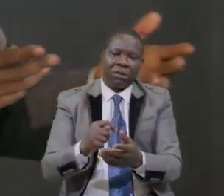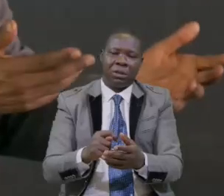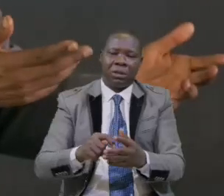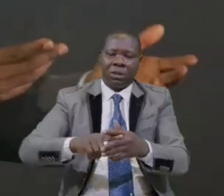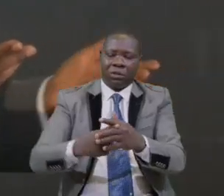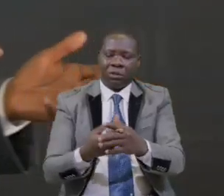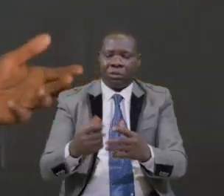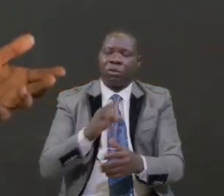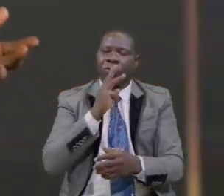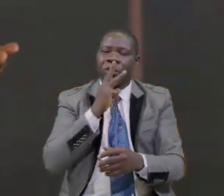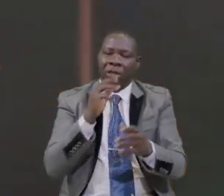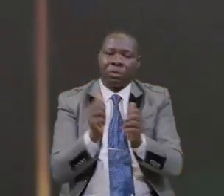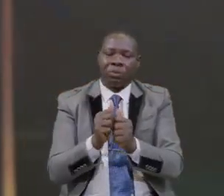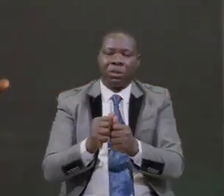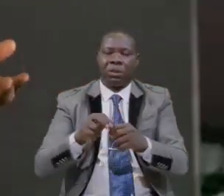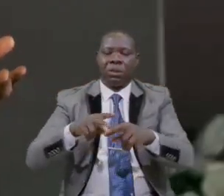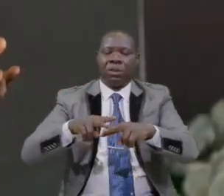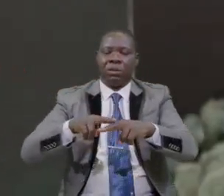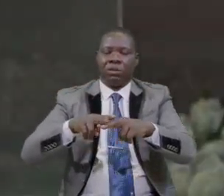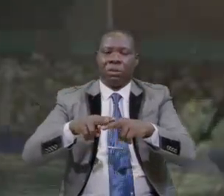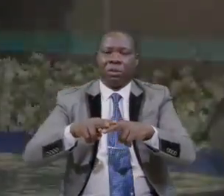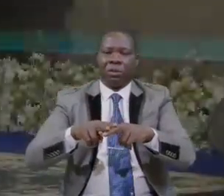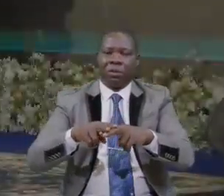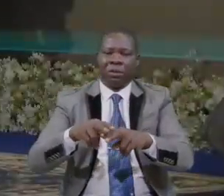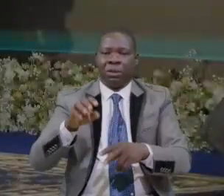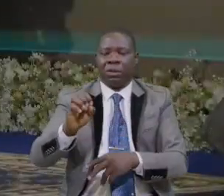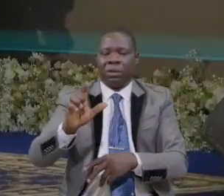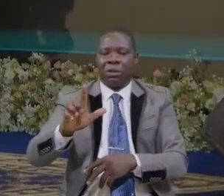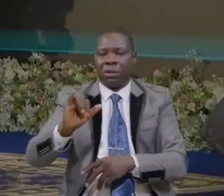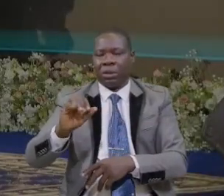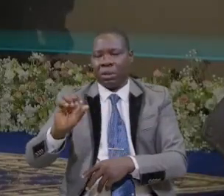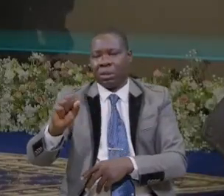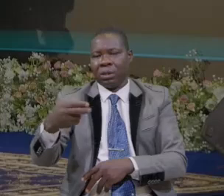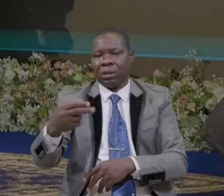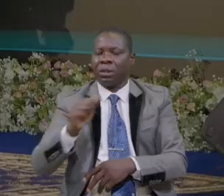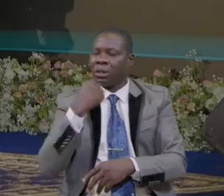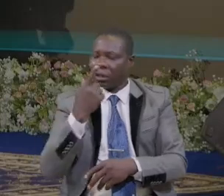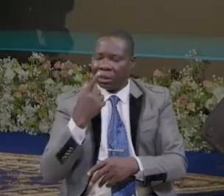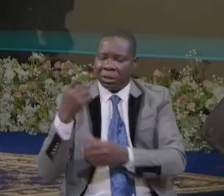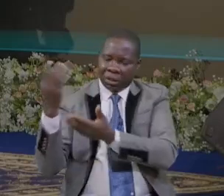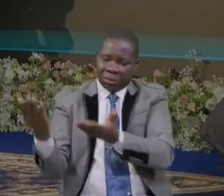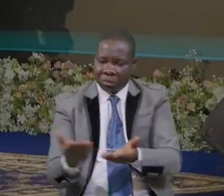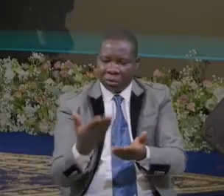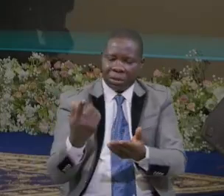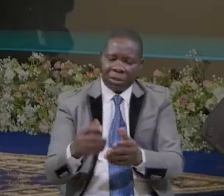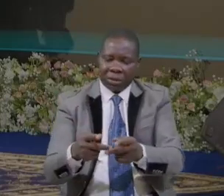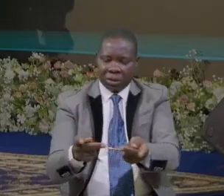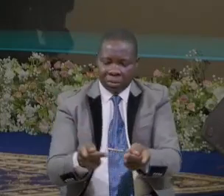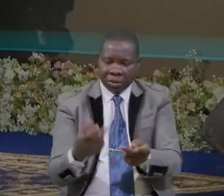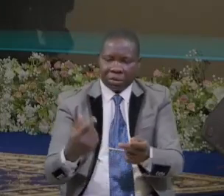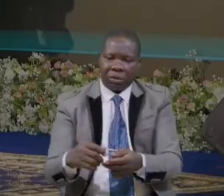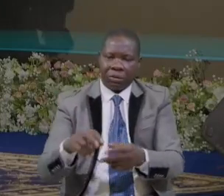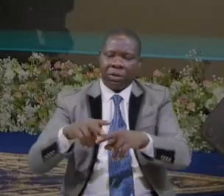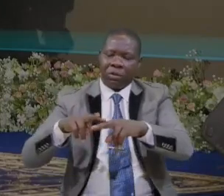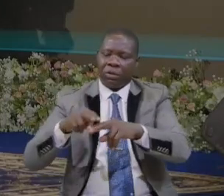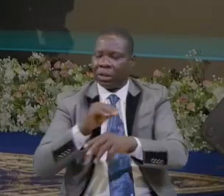So Elisha said, bring me a cruse of salt. And he gave him. And he went to pour